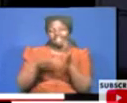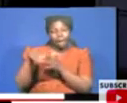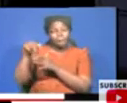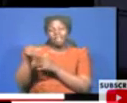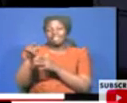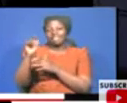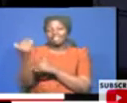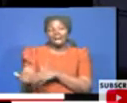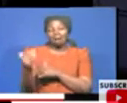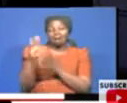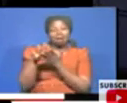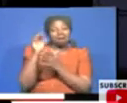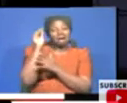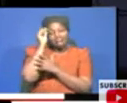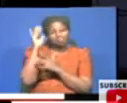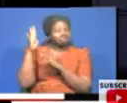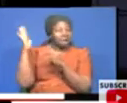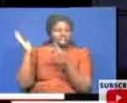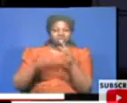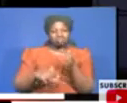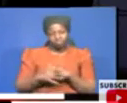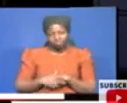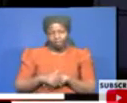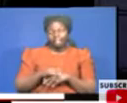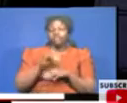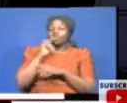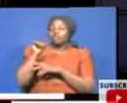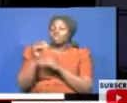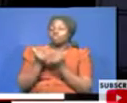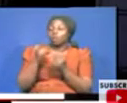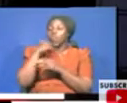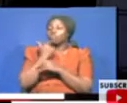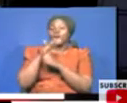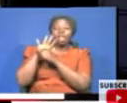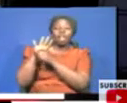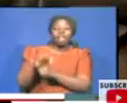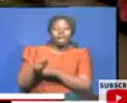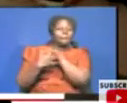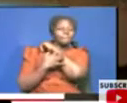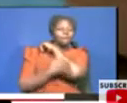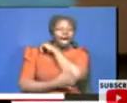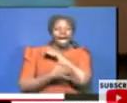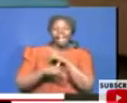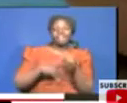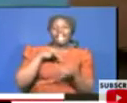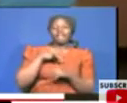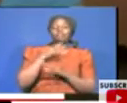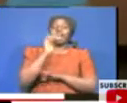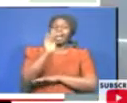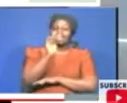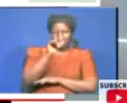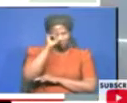learn. Mm-hmm. Therefore, these children who are disadvantaged, I feel to appeal to the government,